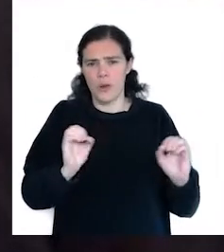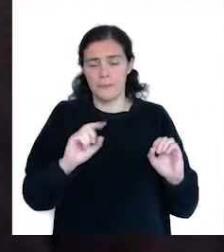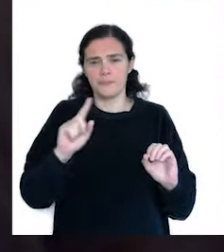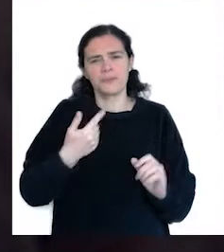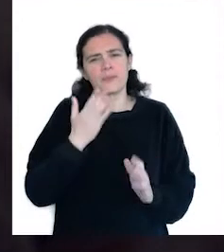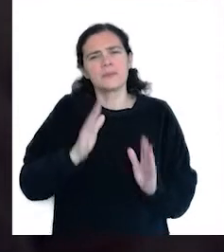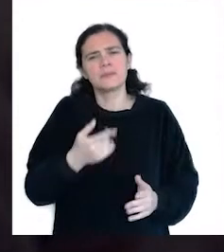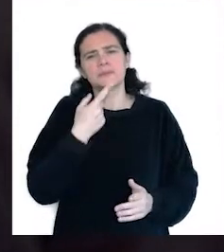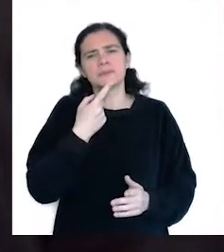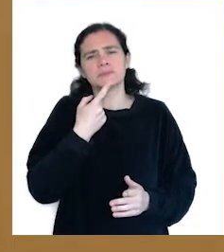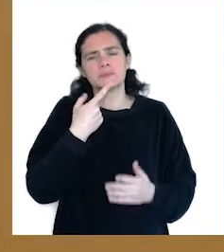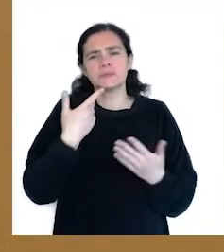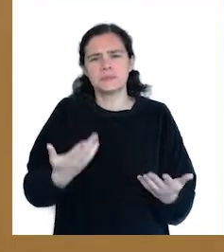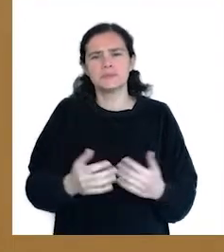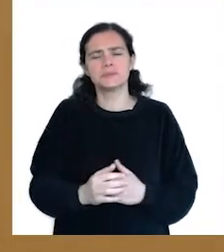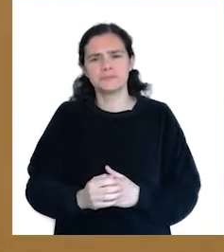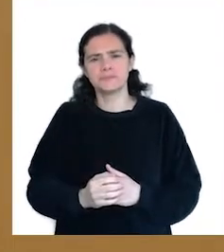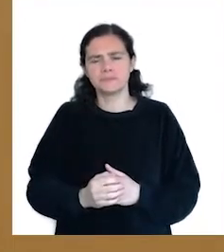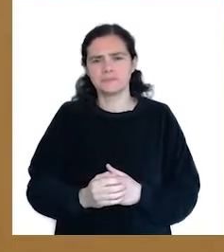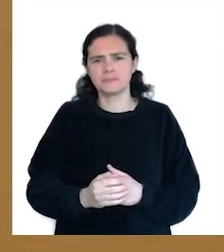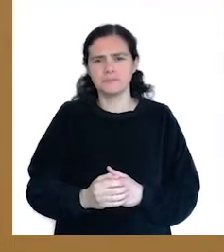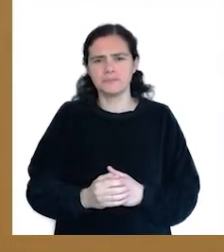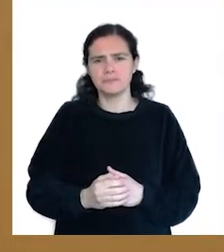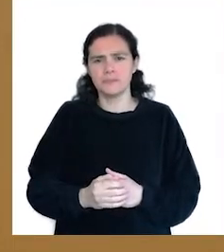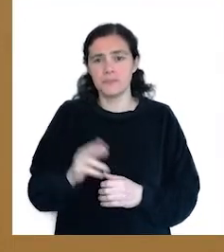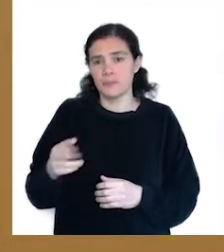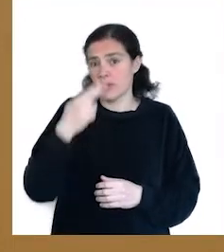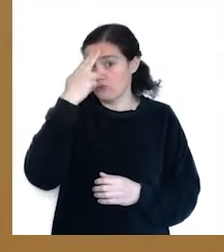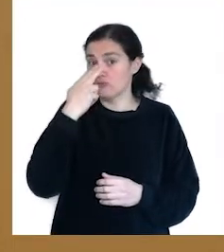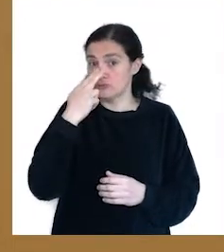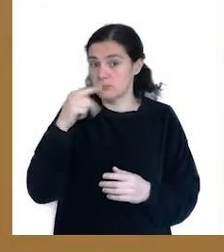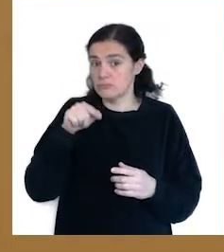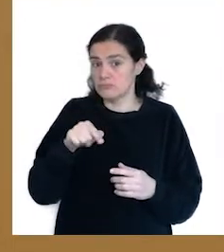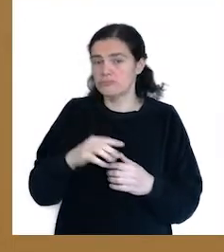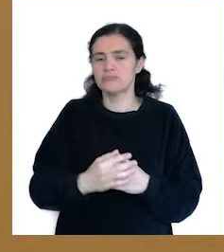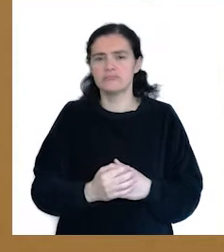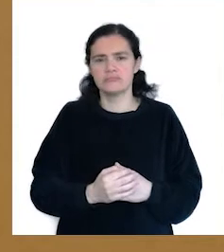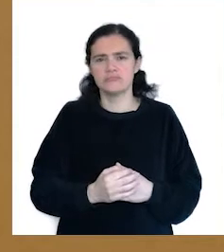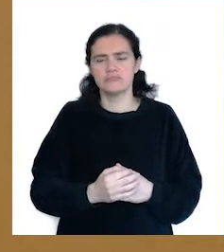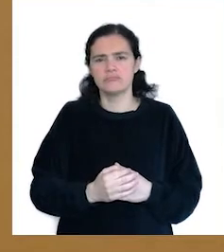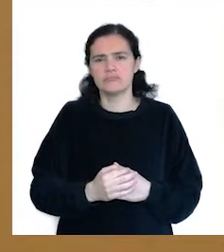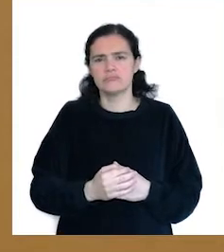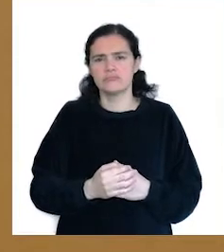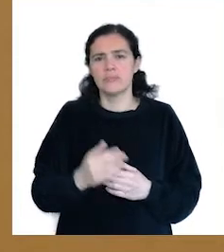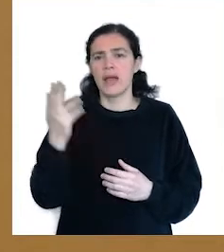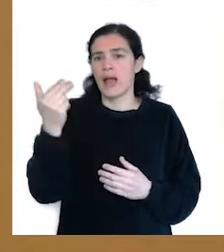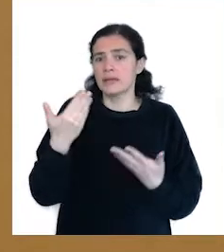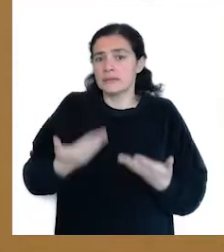for right now. We need to understand that the history